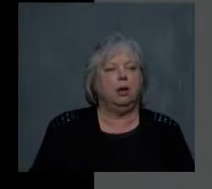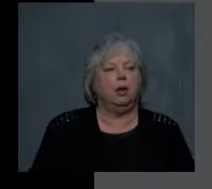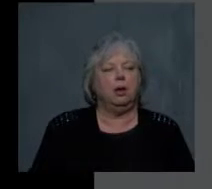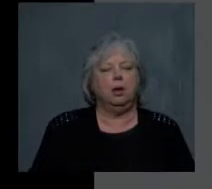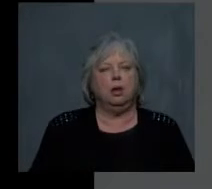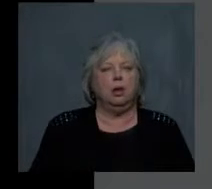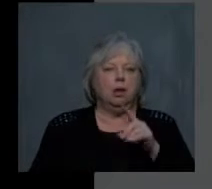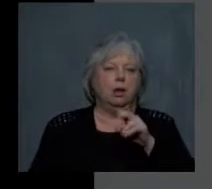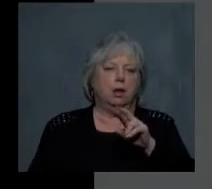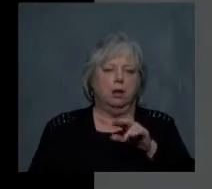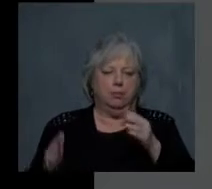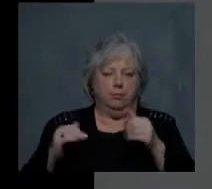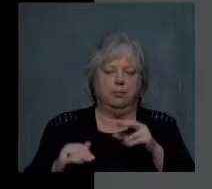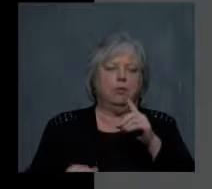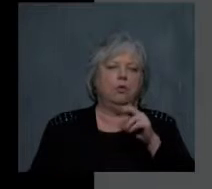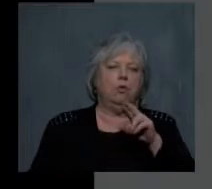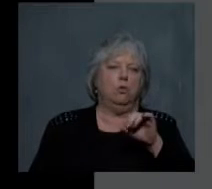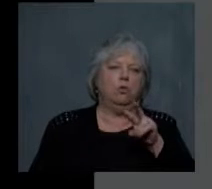Driveway locations.